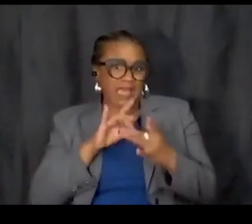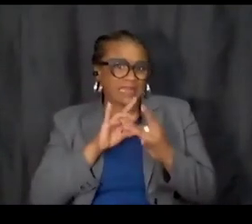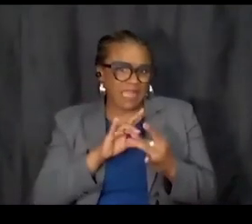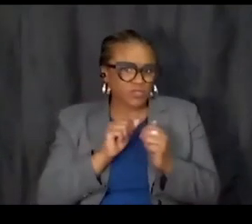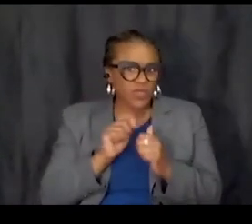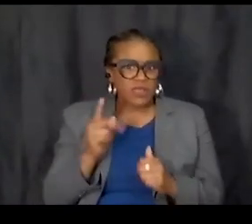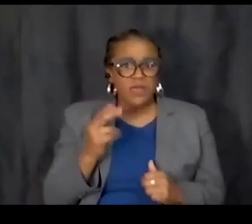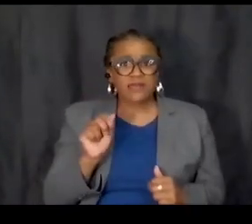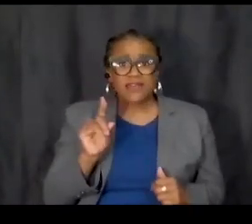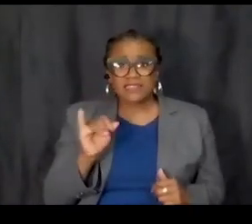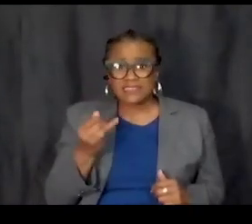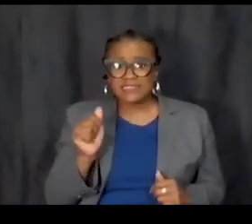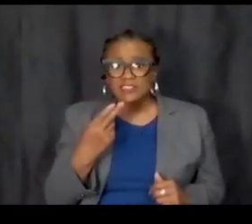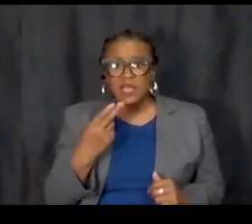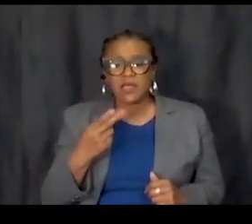late diagnosis,